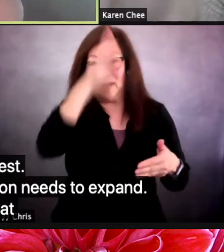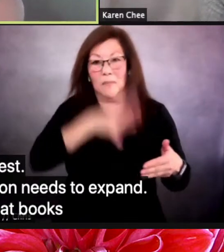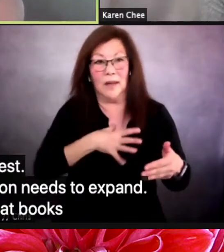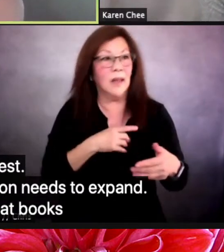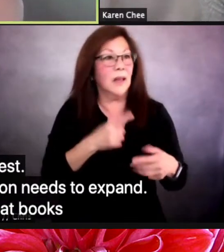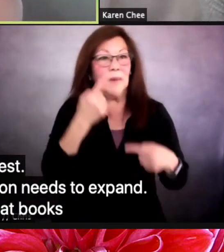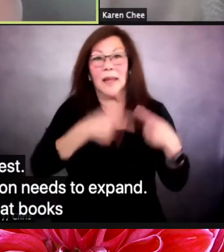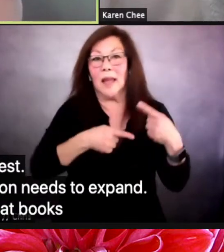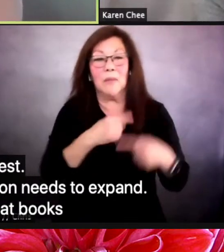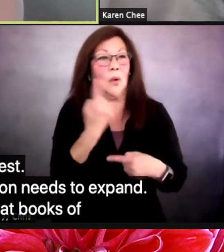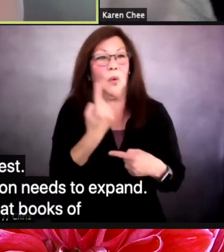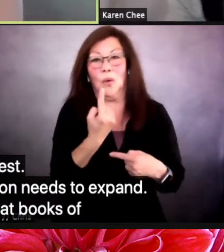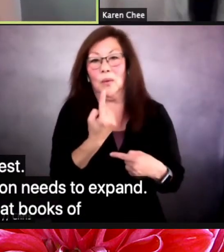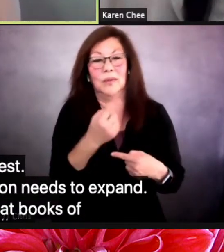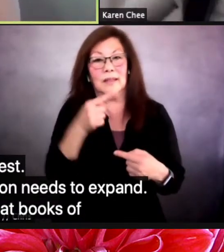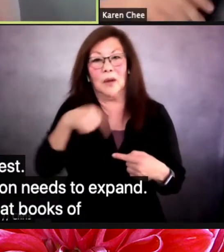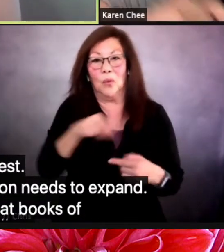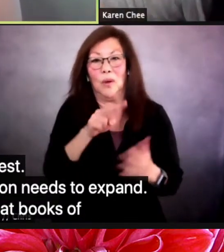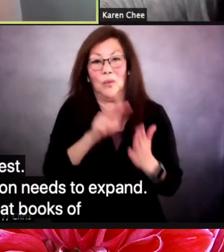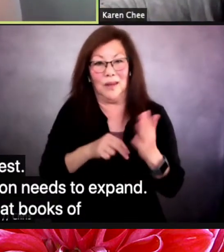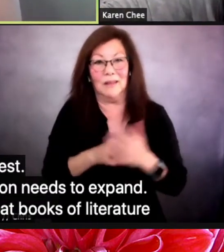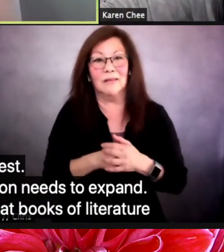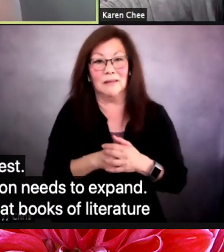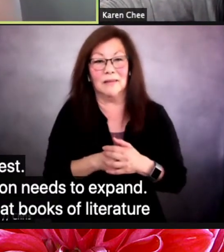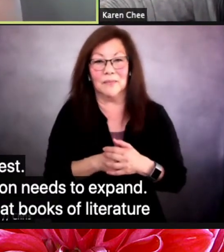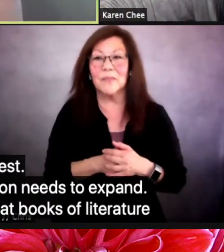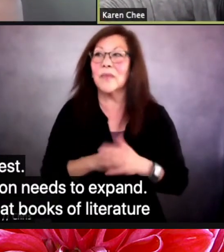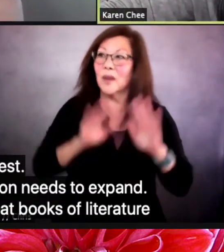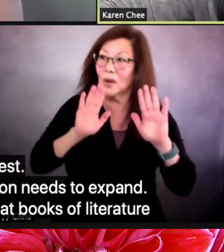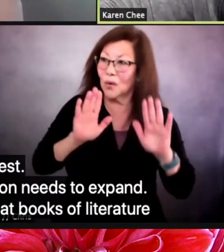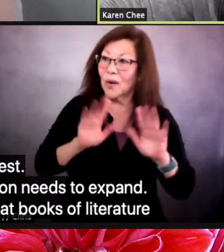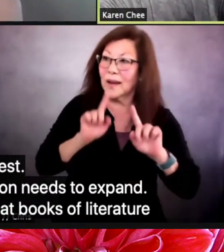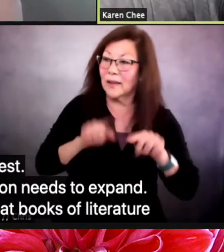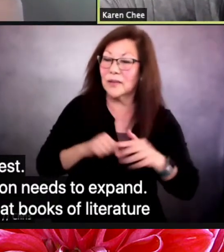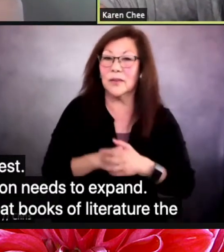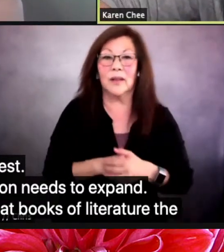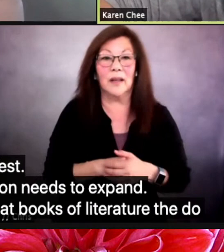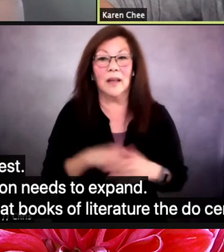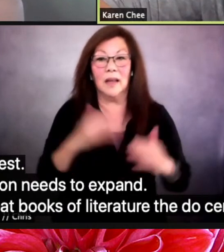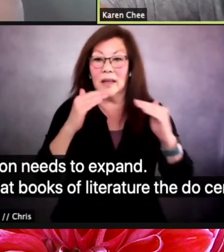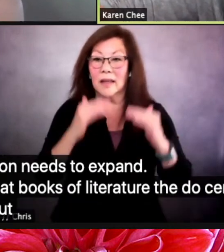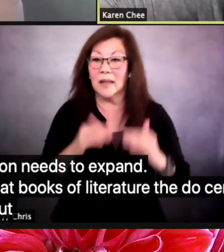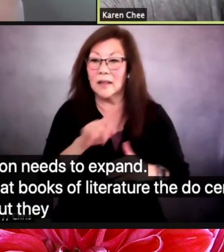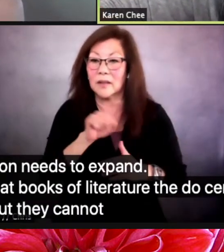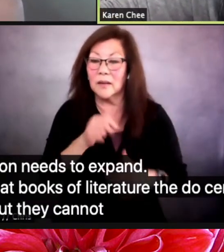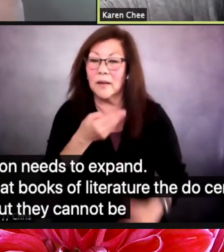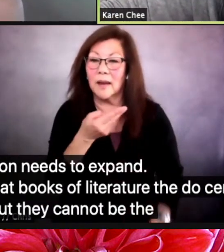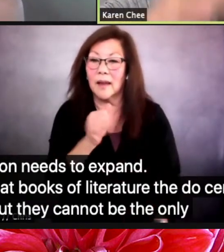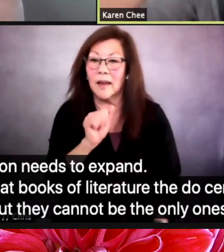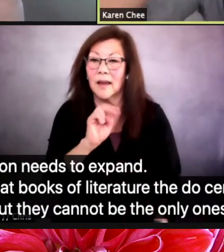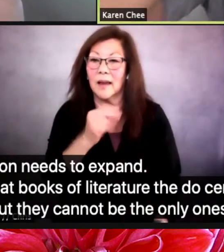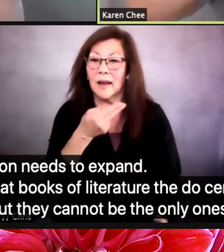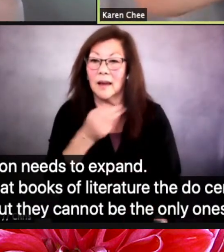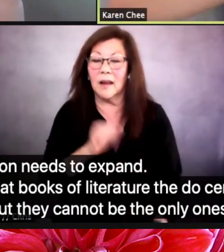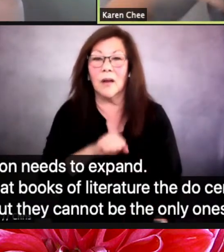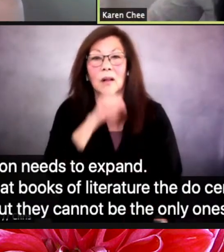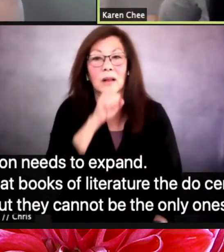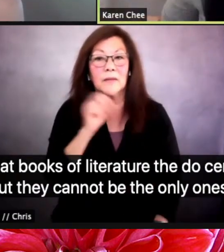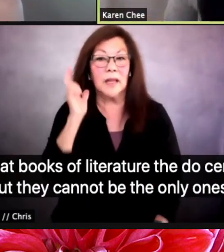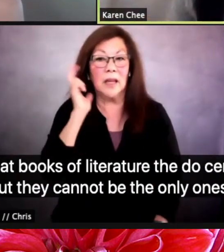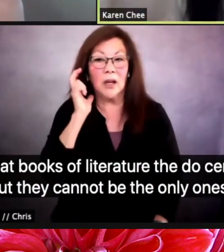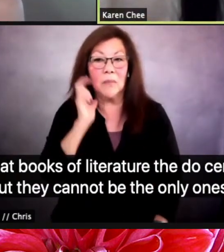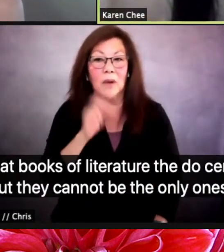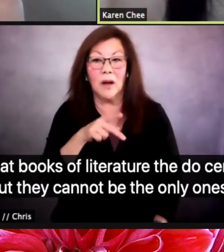read. That's a great answer. This next question is from Hannah. I would love to hear about Pam's approach